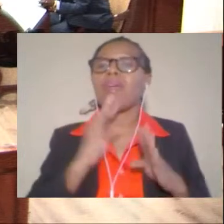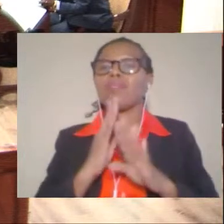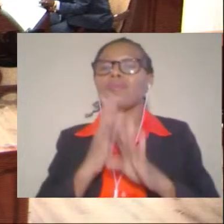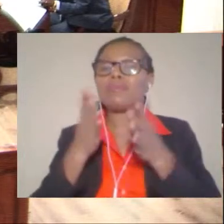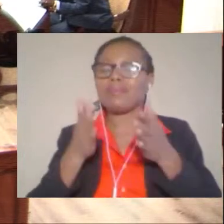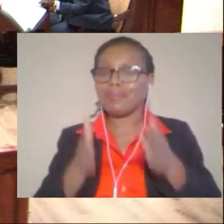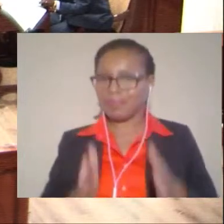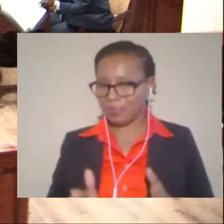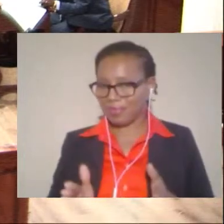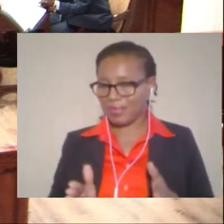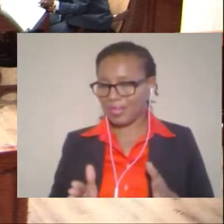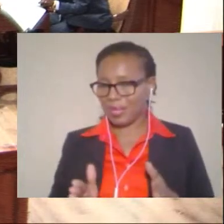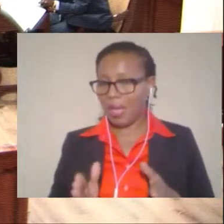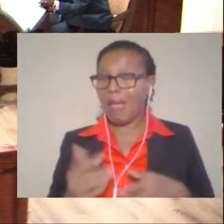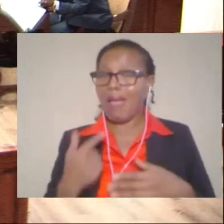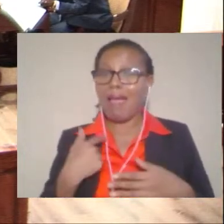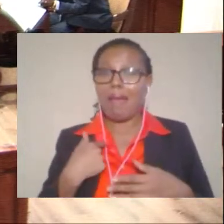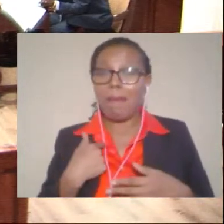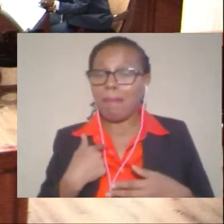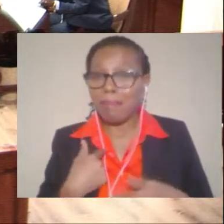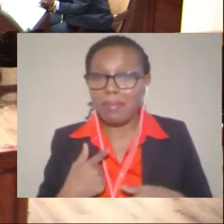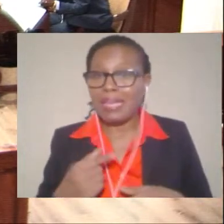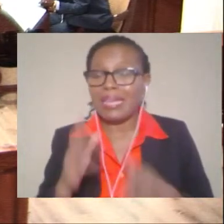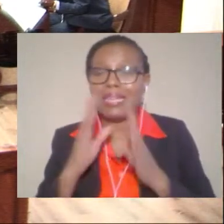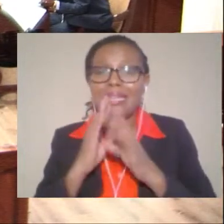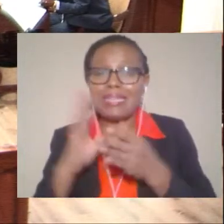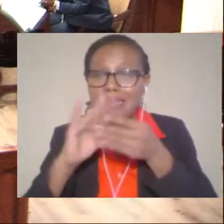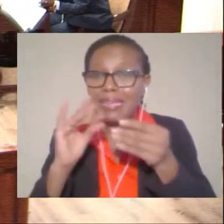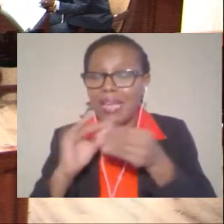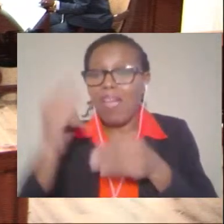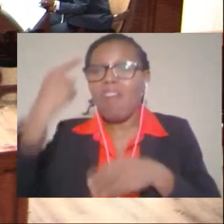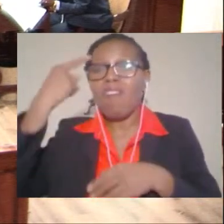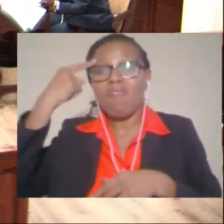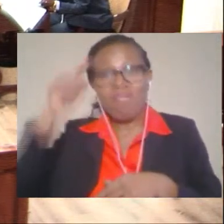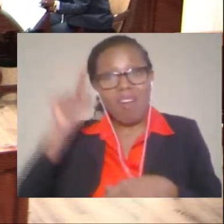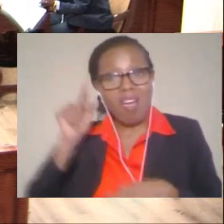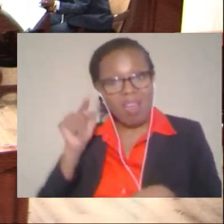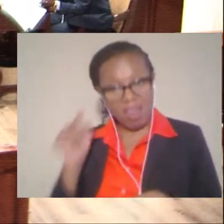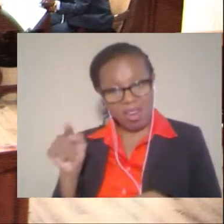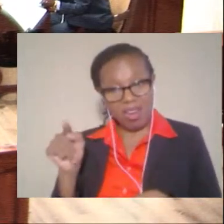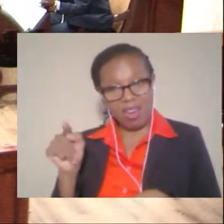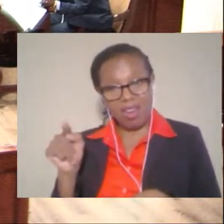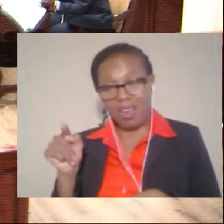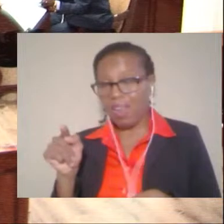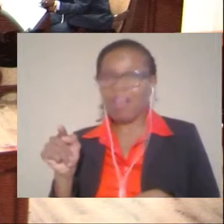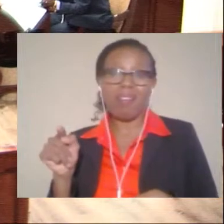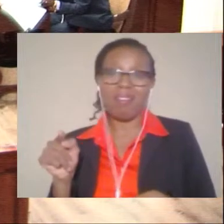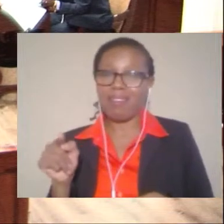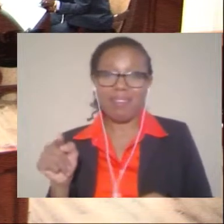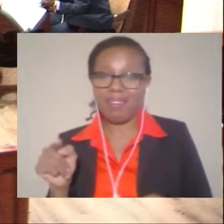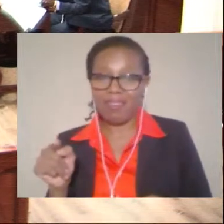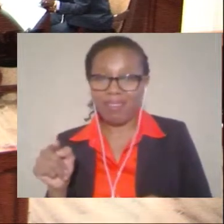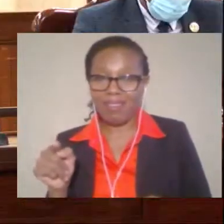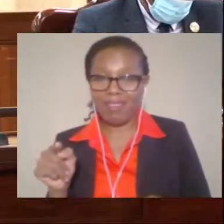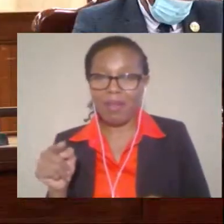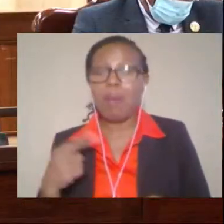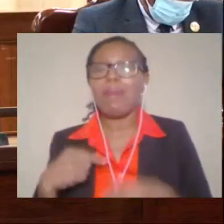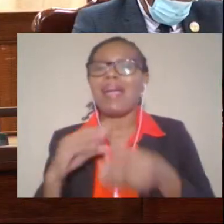Member's behalf. I'm speaking on my own behalf. I'm simply saying I can see clear signs of his agreement with